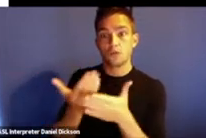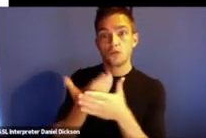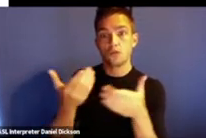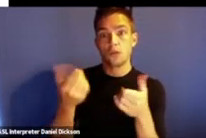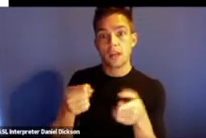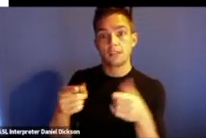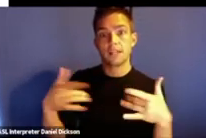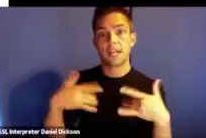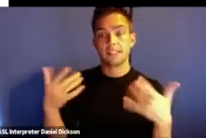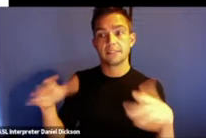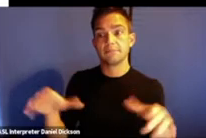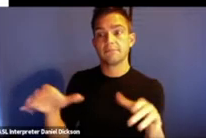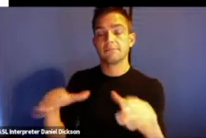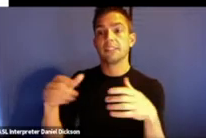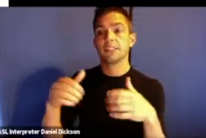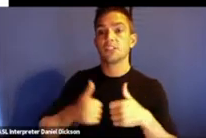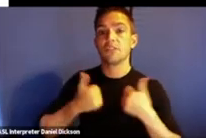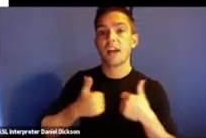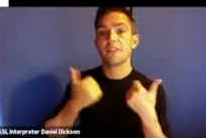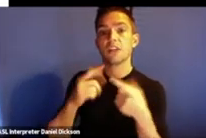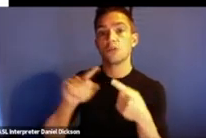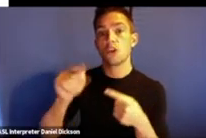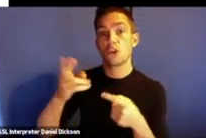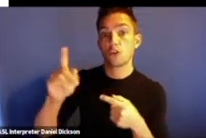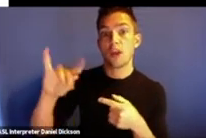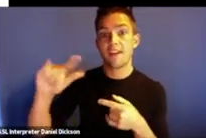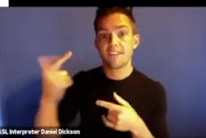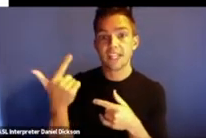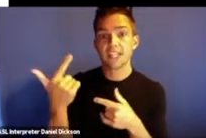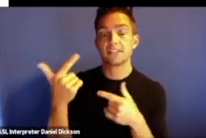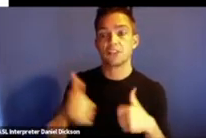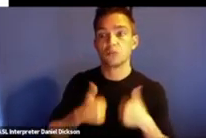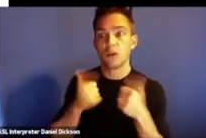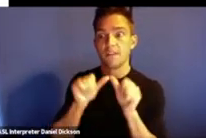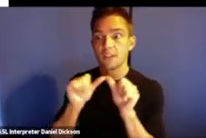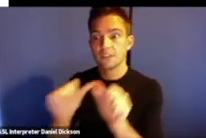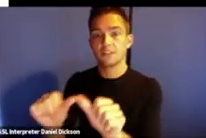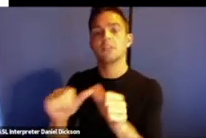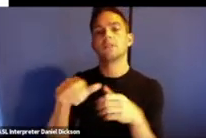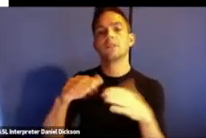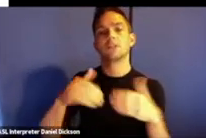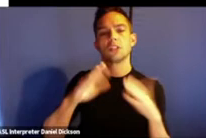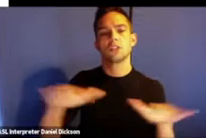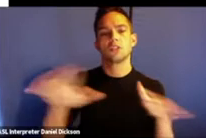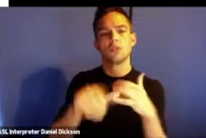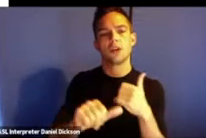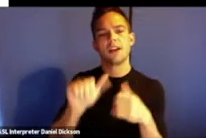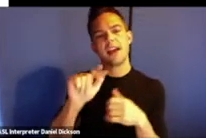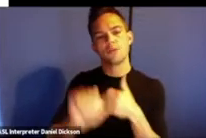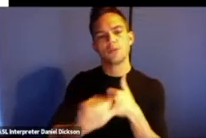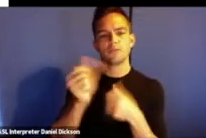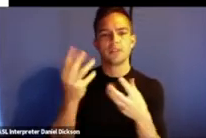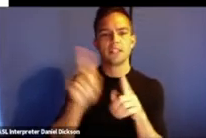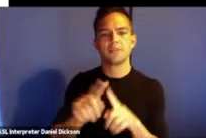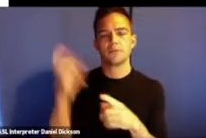from surviving to thriving for very young children, that were at risk for many different reasons, but the children with